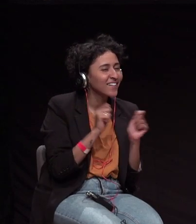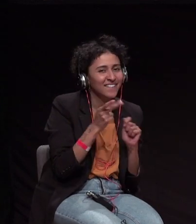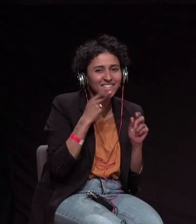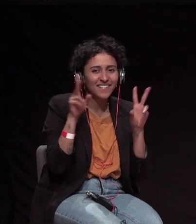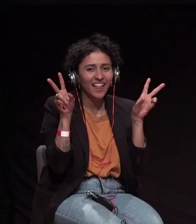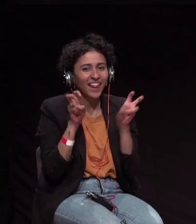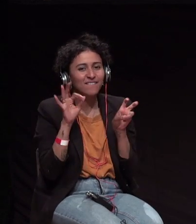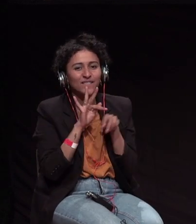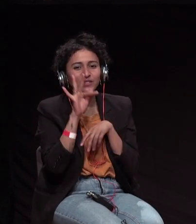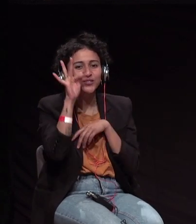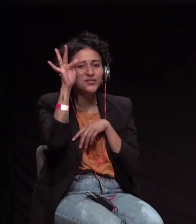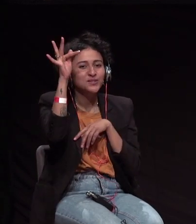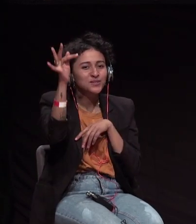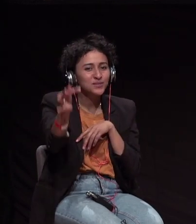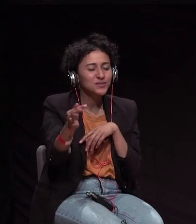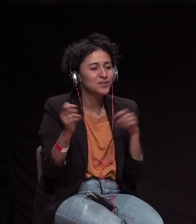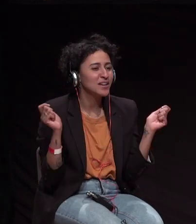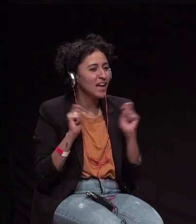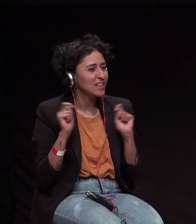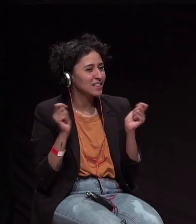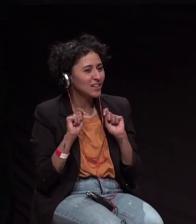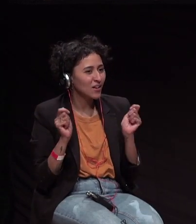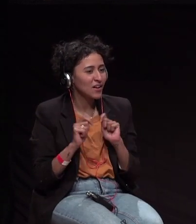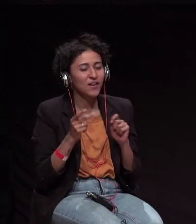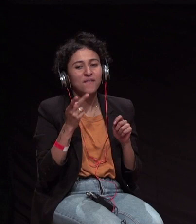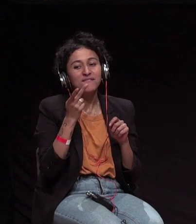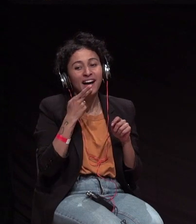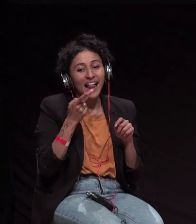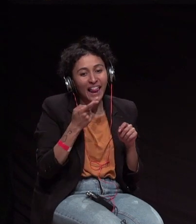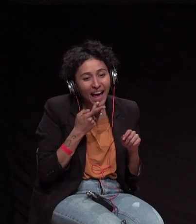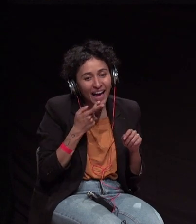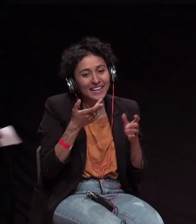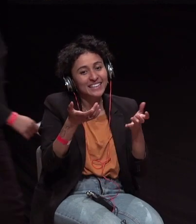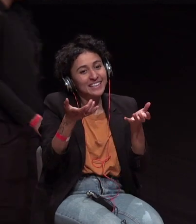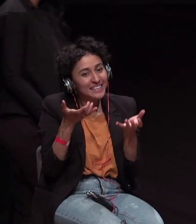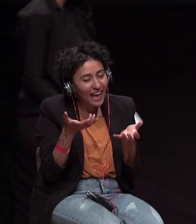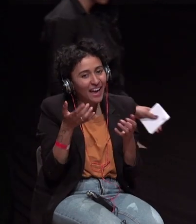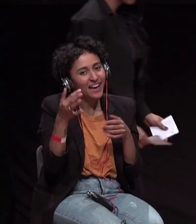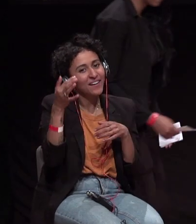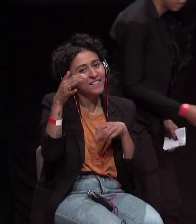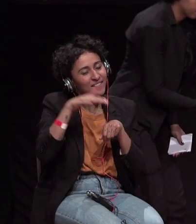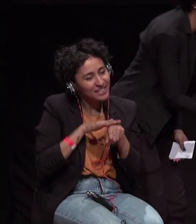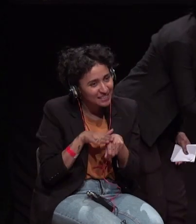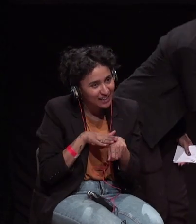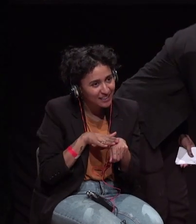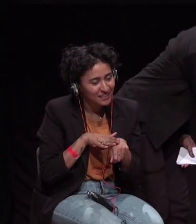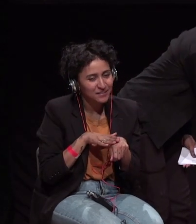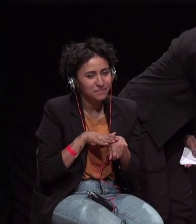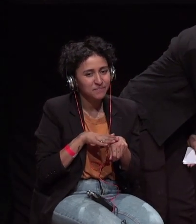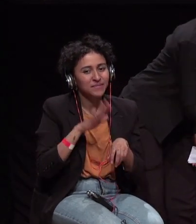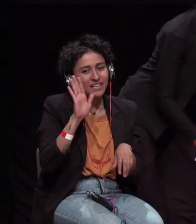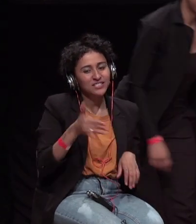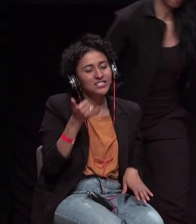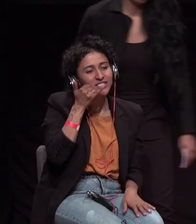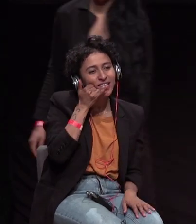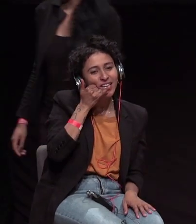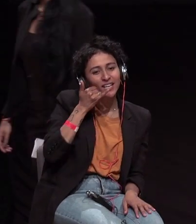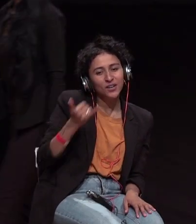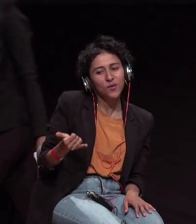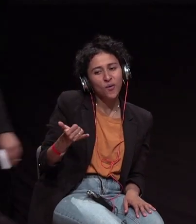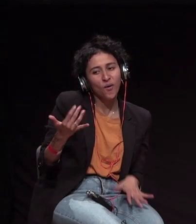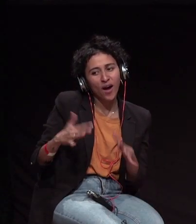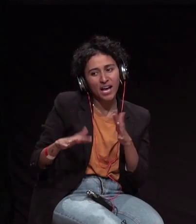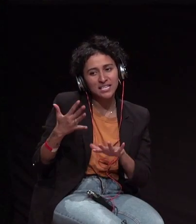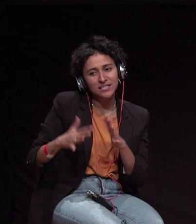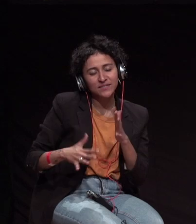about. So they called us in a couple of times to talk about absolutely nothing, essentially to pat themselves on